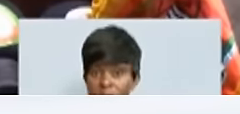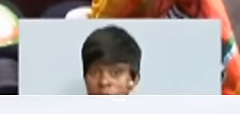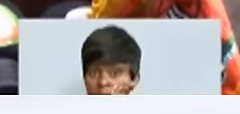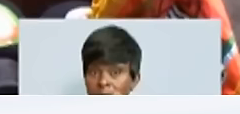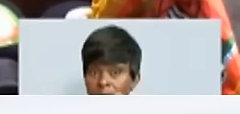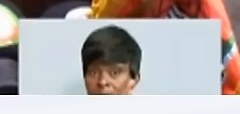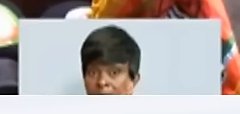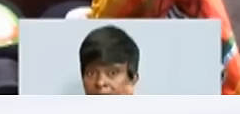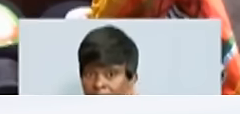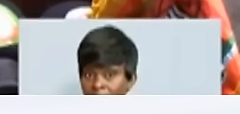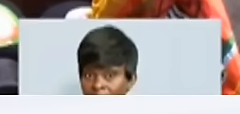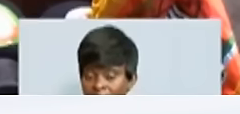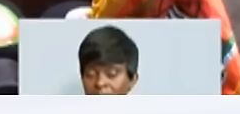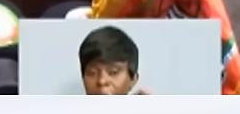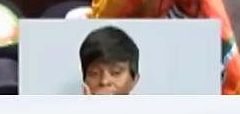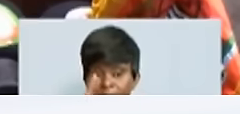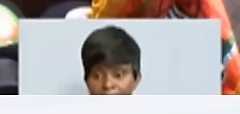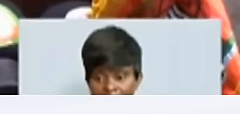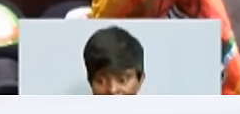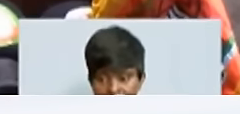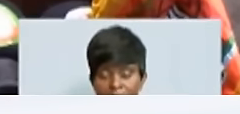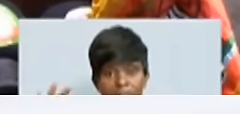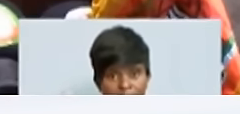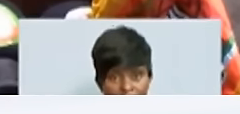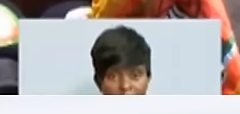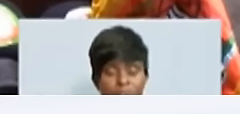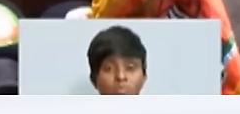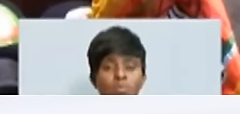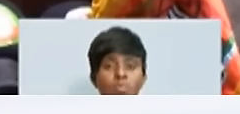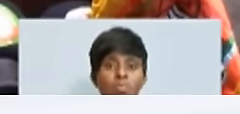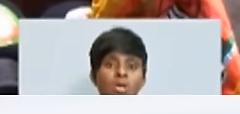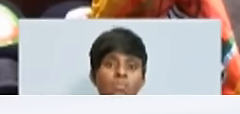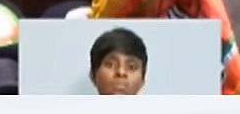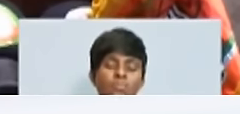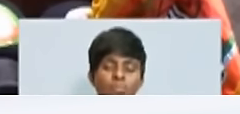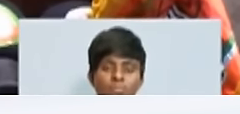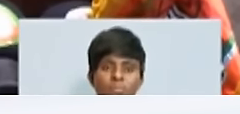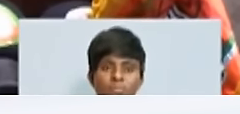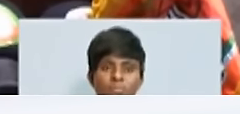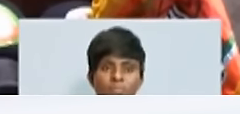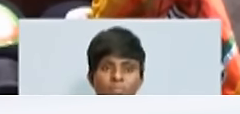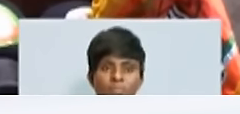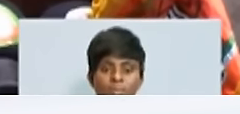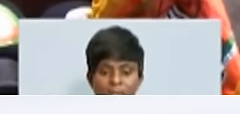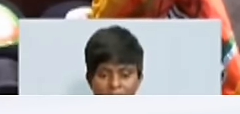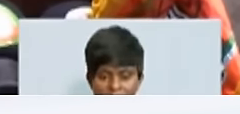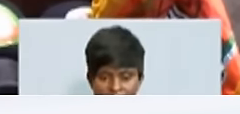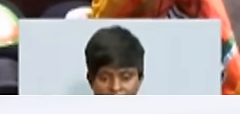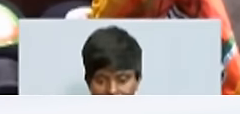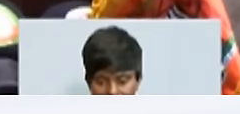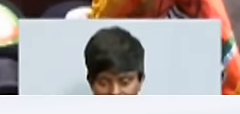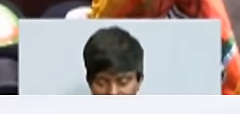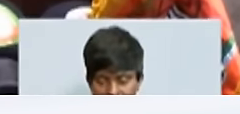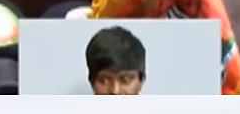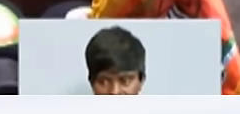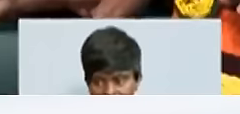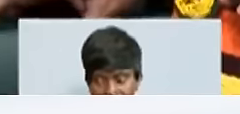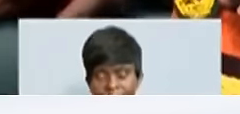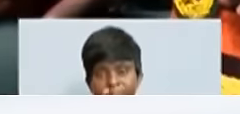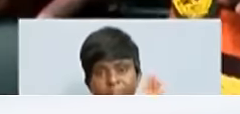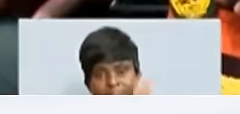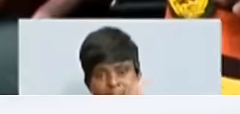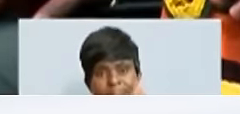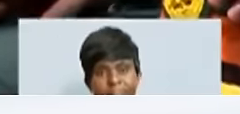assets must be the ones benefiting more so that we can move them away from the negative